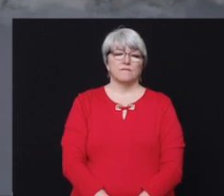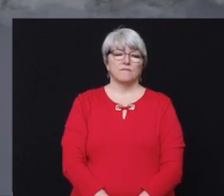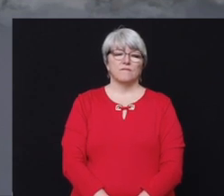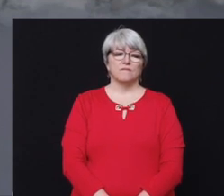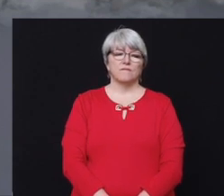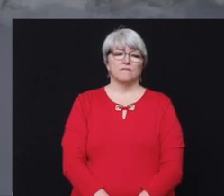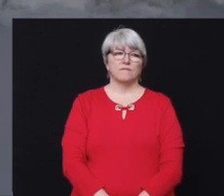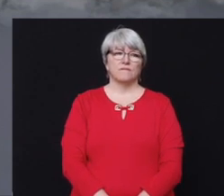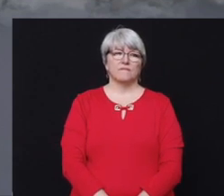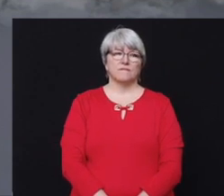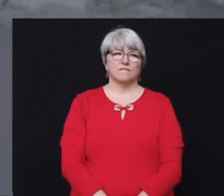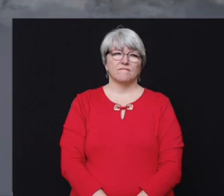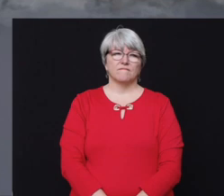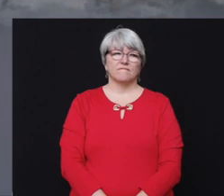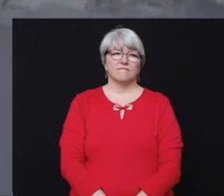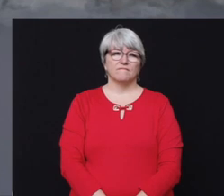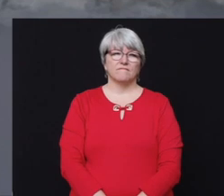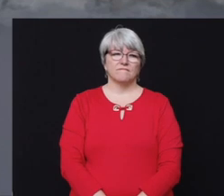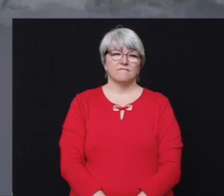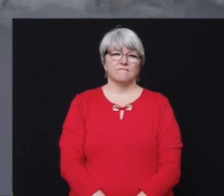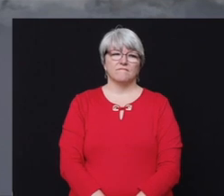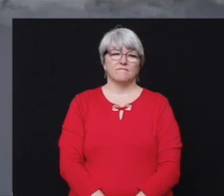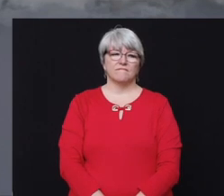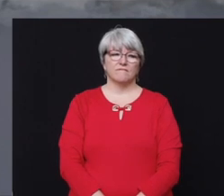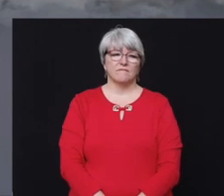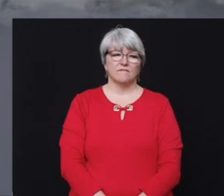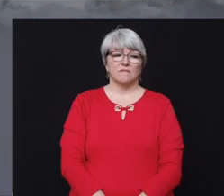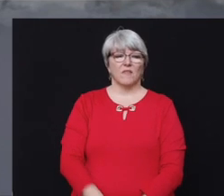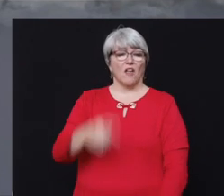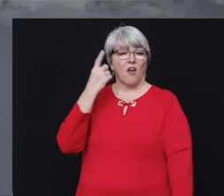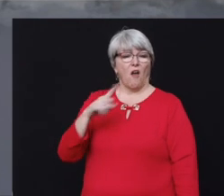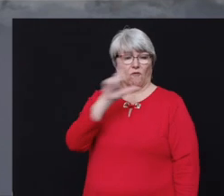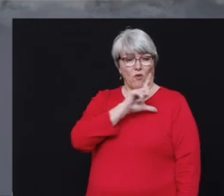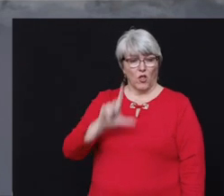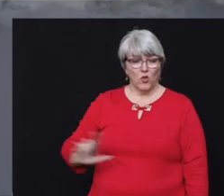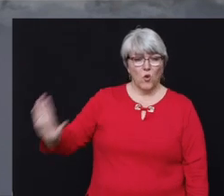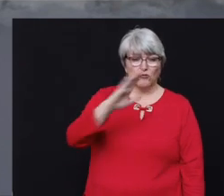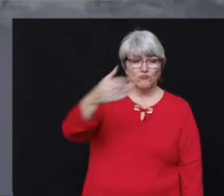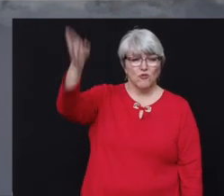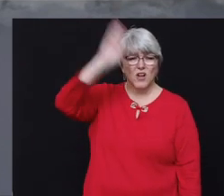There's healing in your name. Healing and power.